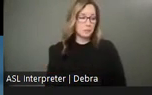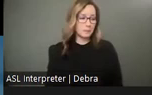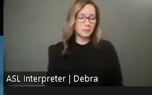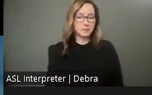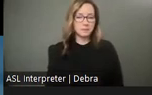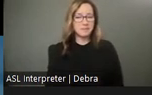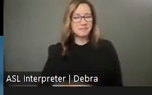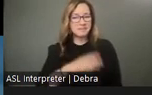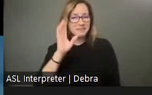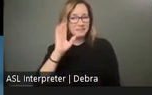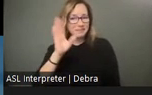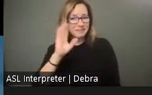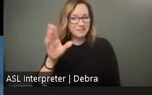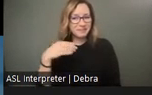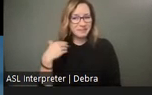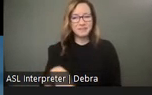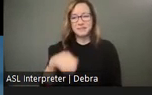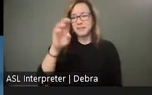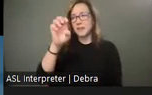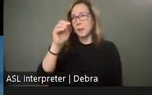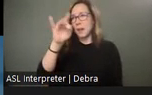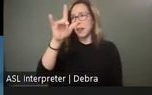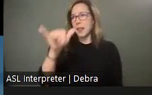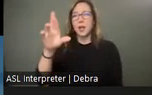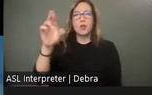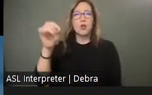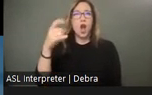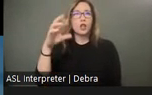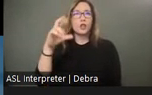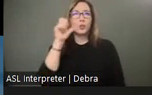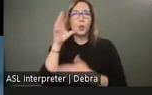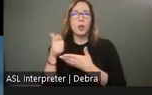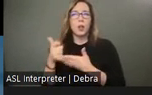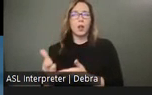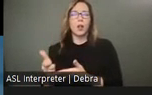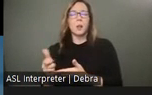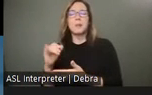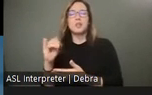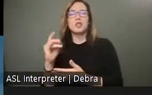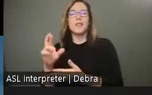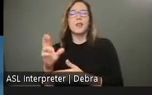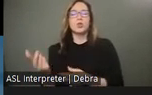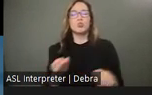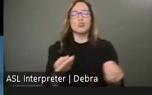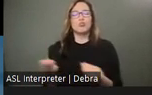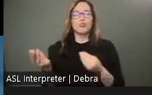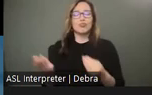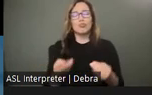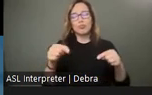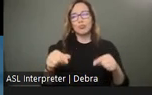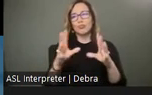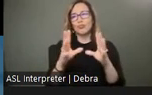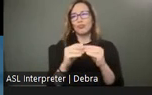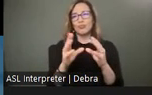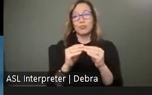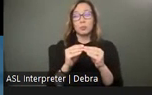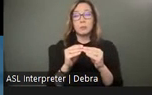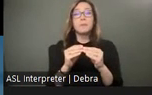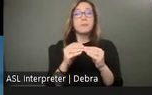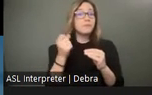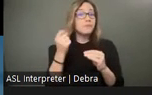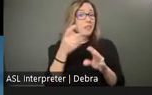Hello, my name is Emily Rogers, and I will be assisting Jennifer in facilitating this virtual symposium. Before we begin, I would